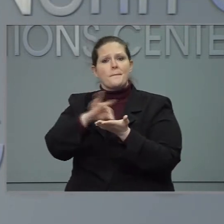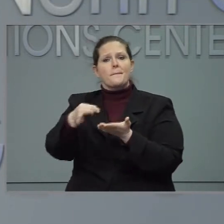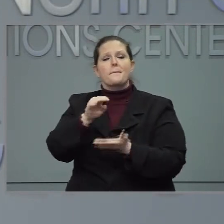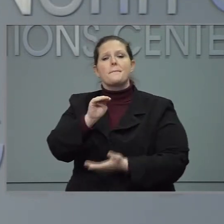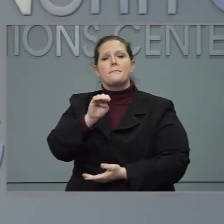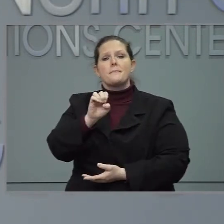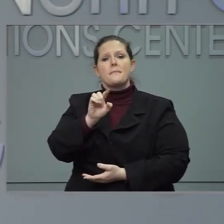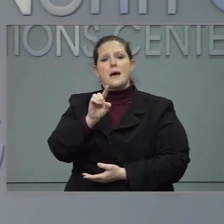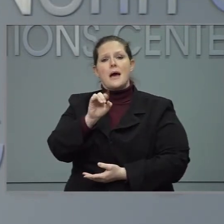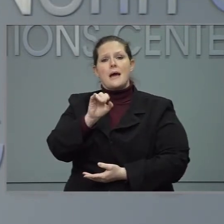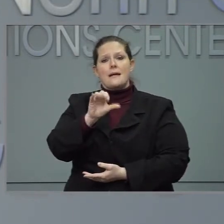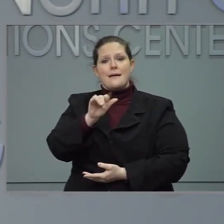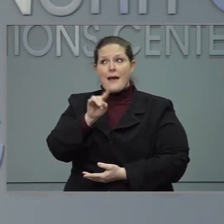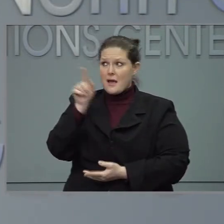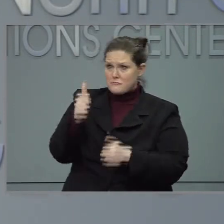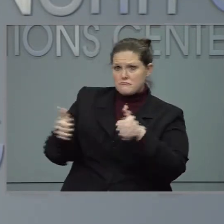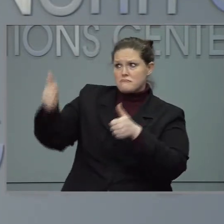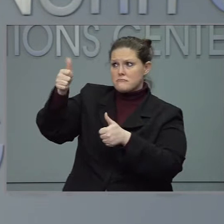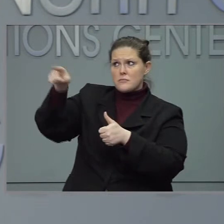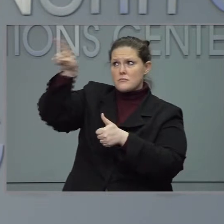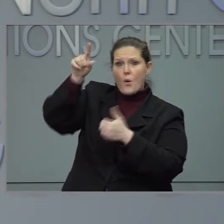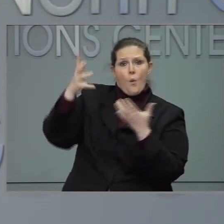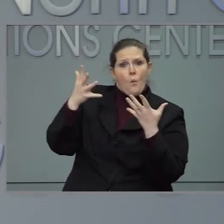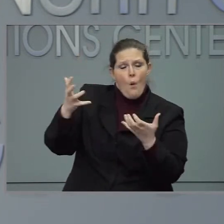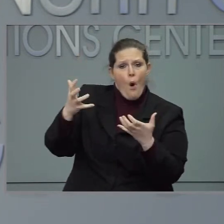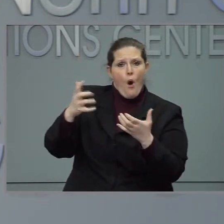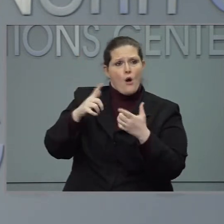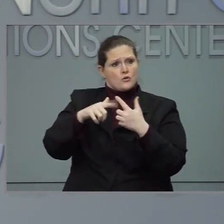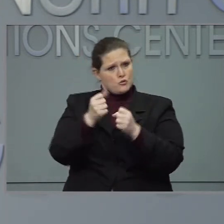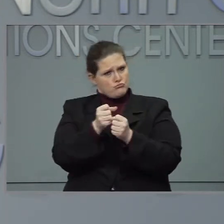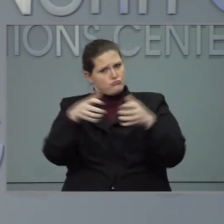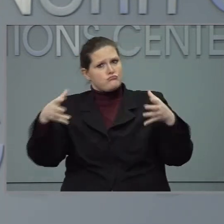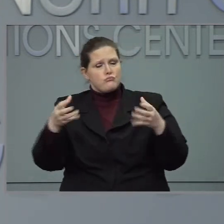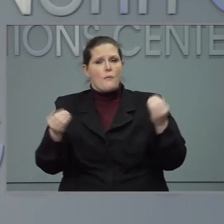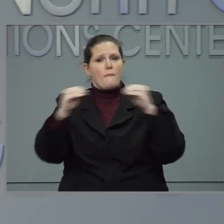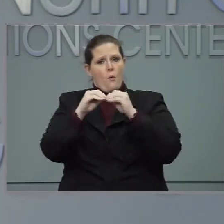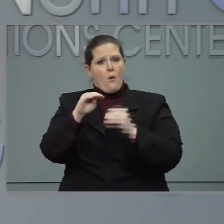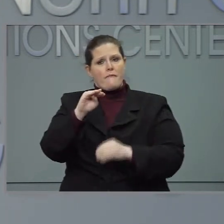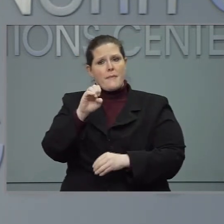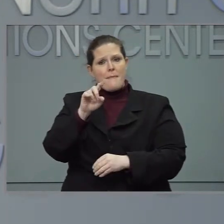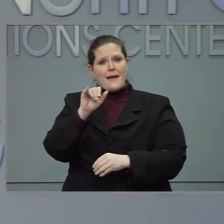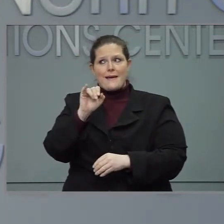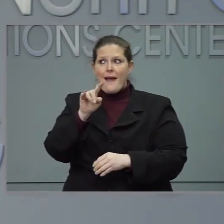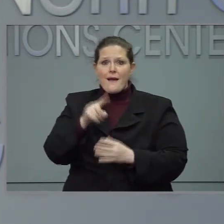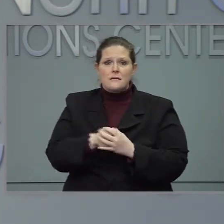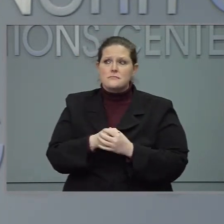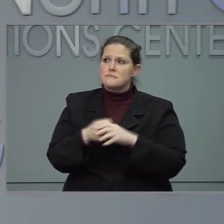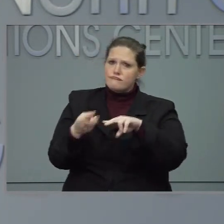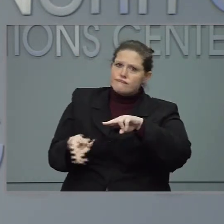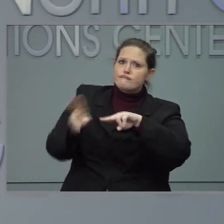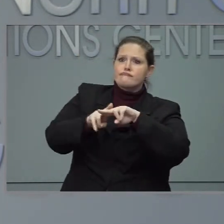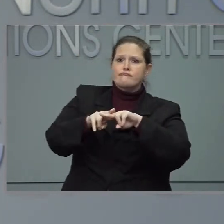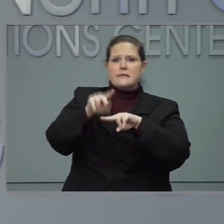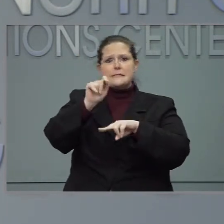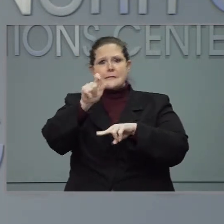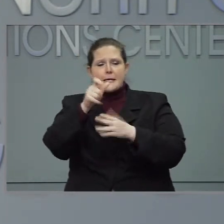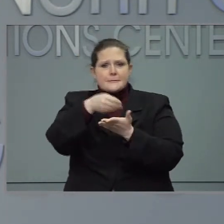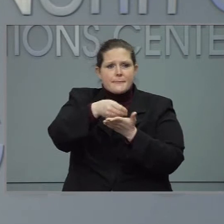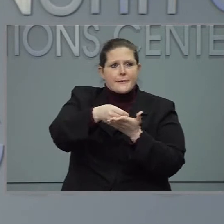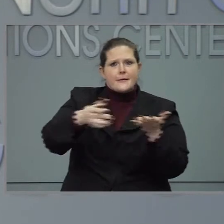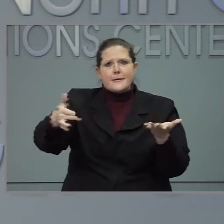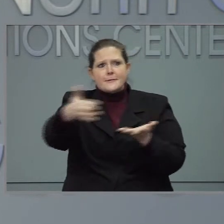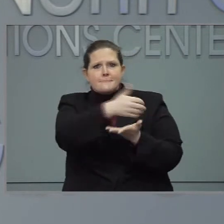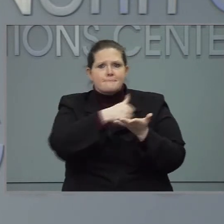leadership wanted to try to get a better rein on tax dollars. All that's different. And so I